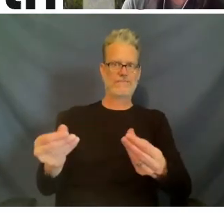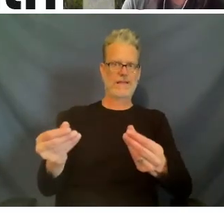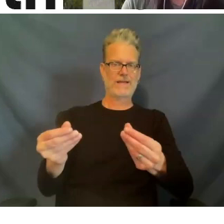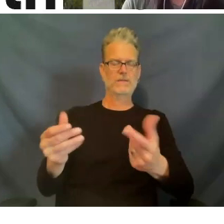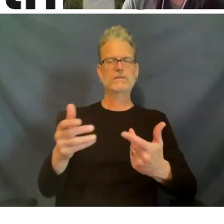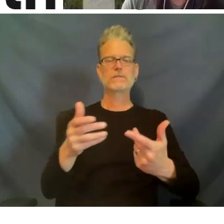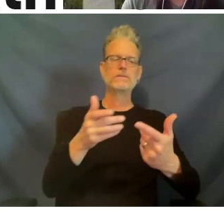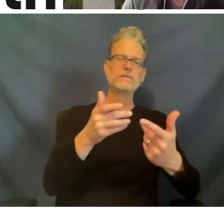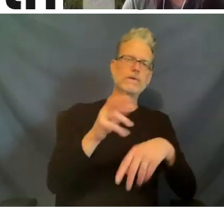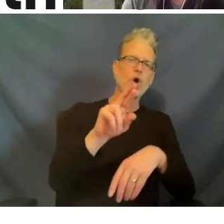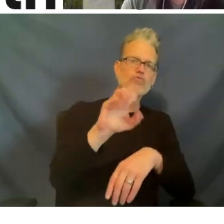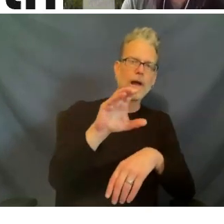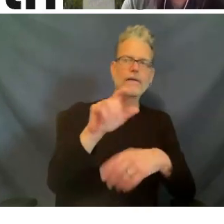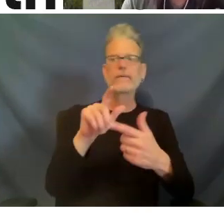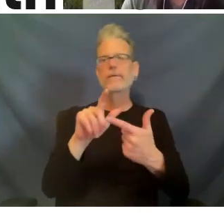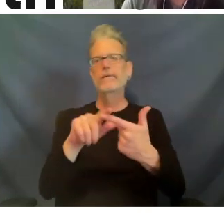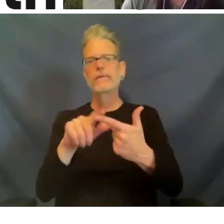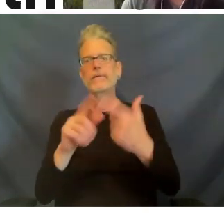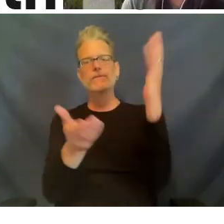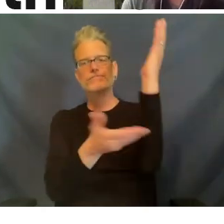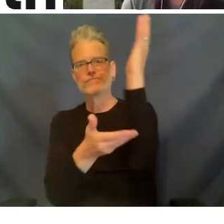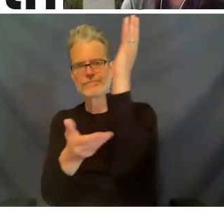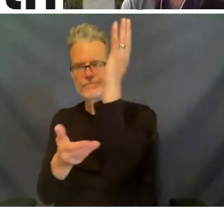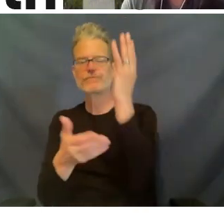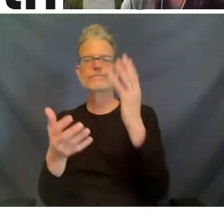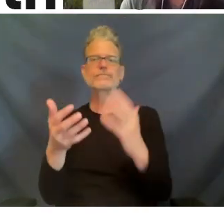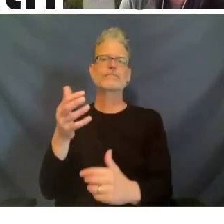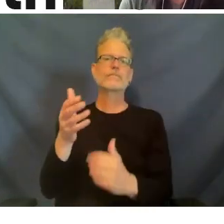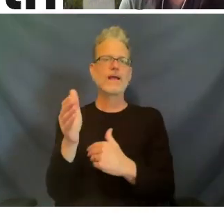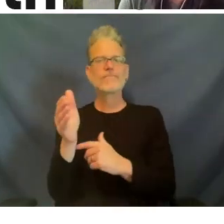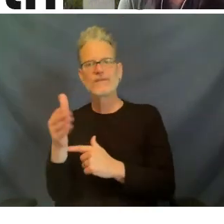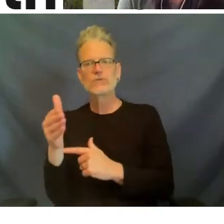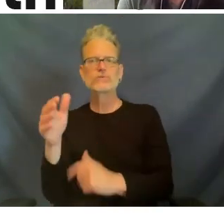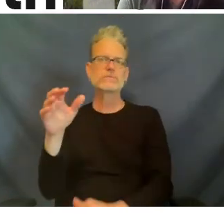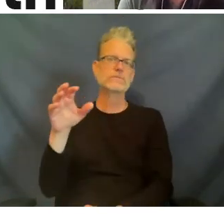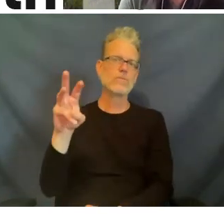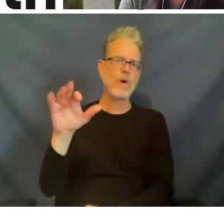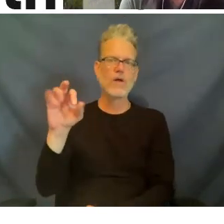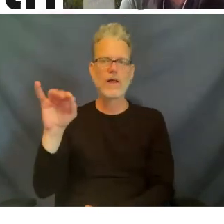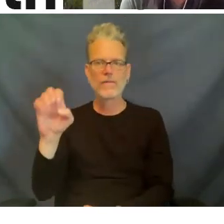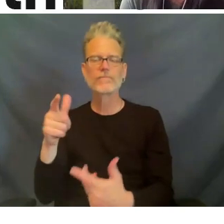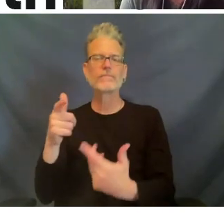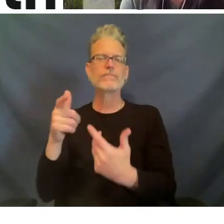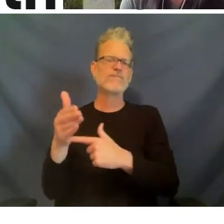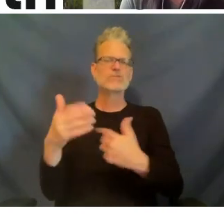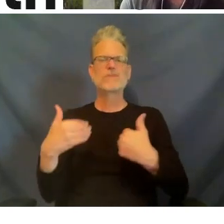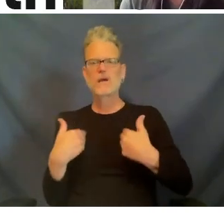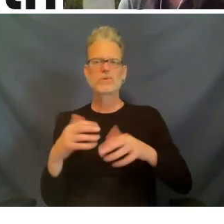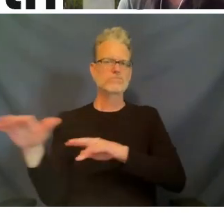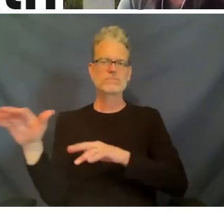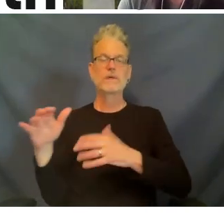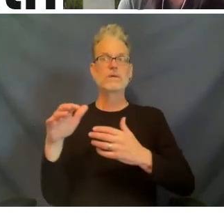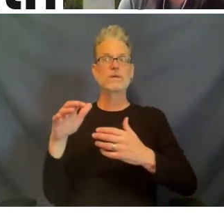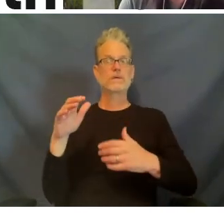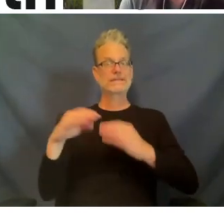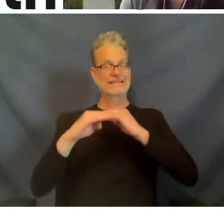timber, range, watershed, and fish and wildlife purposes. As stated in our mission, sustainability is key,